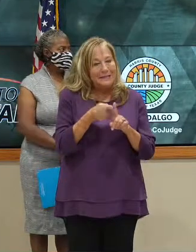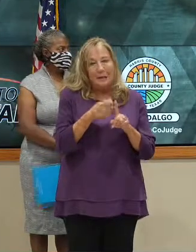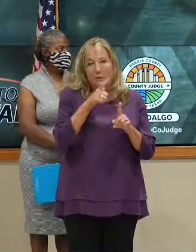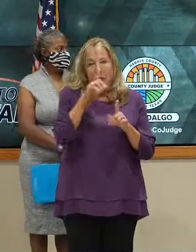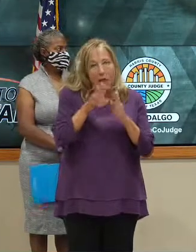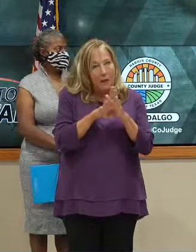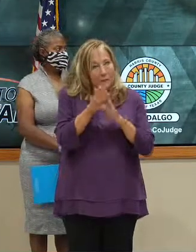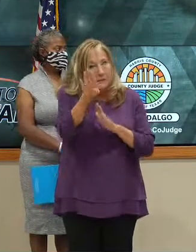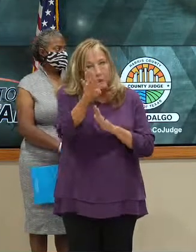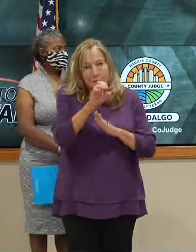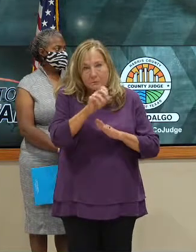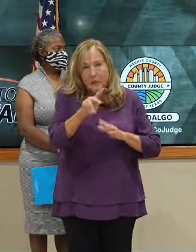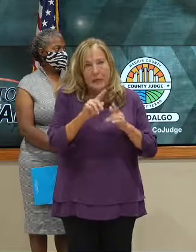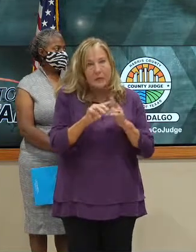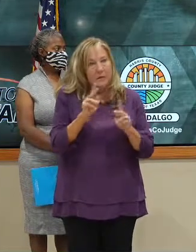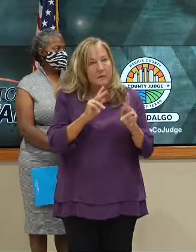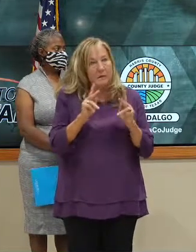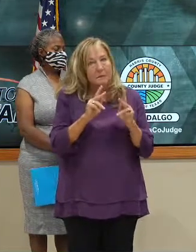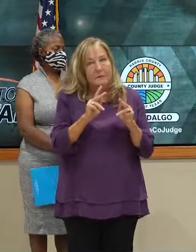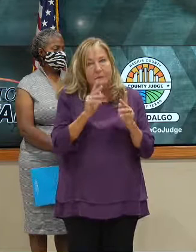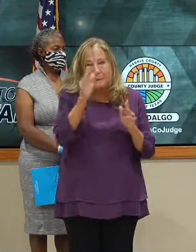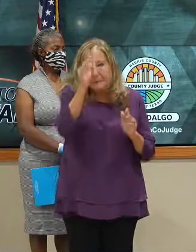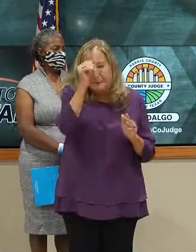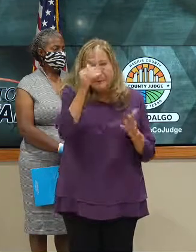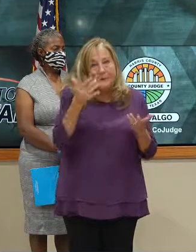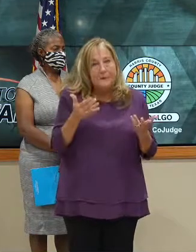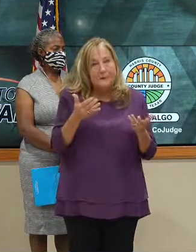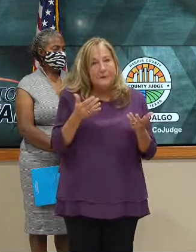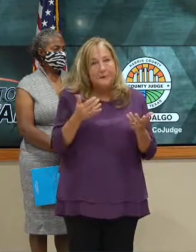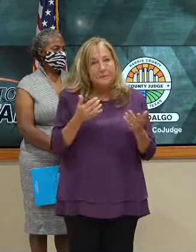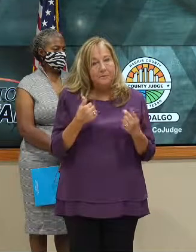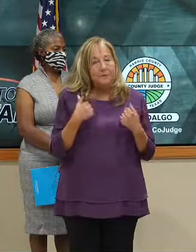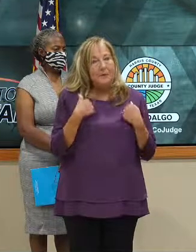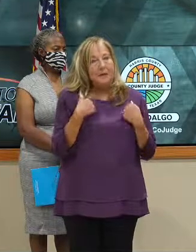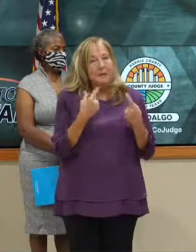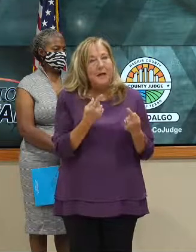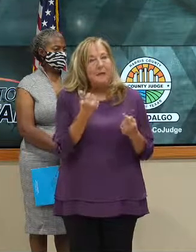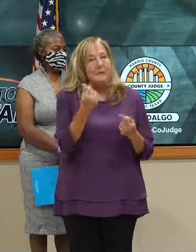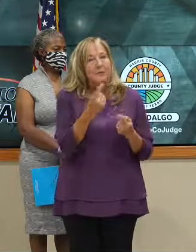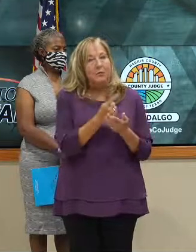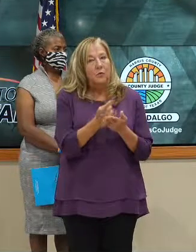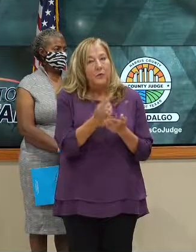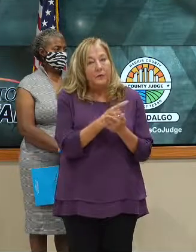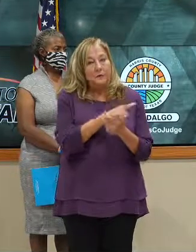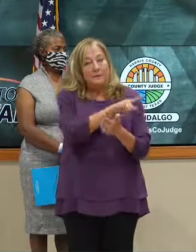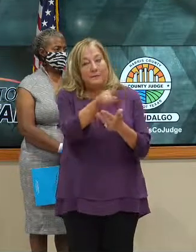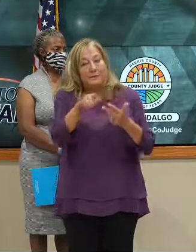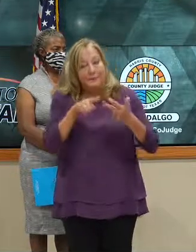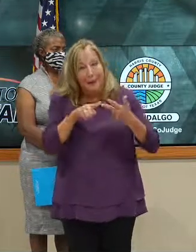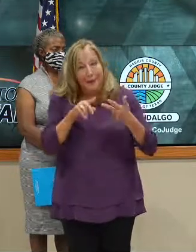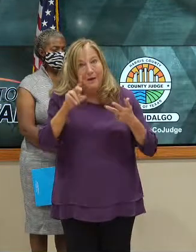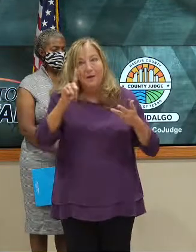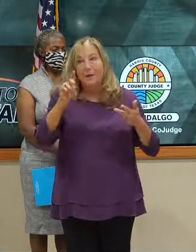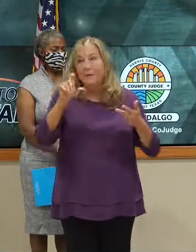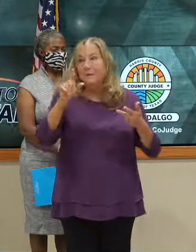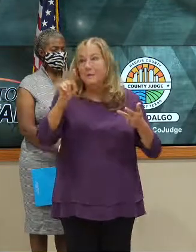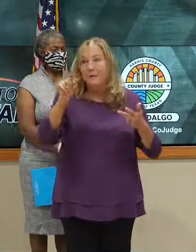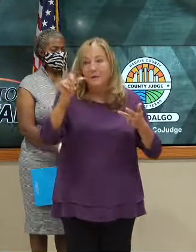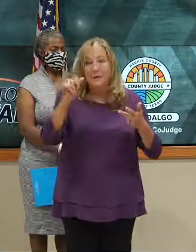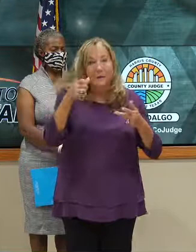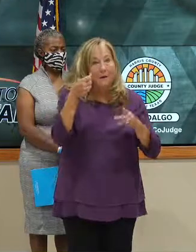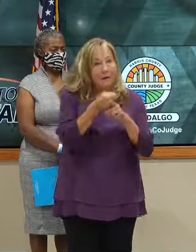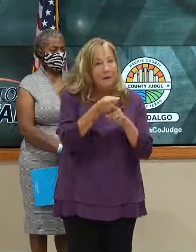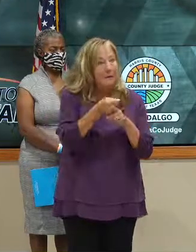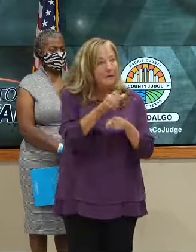cylinders. Over the past few weeks, our region has been hard hit by the arrival of the Delta variant. The CDC